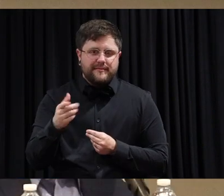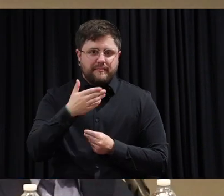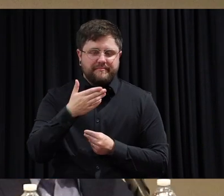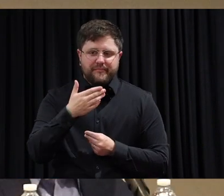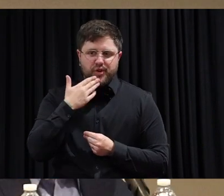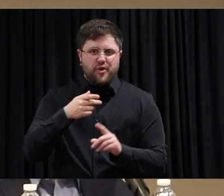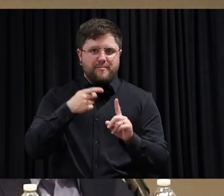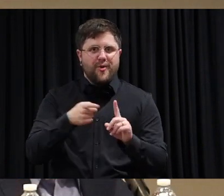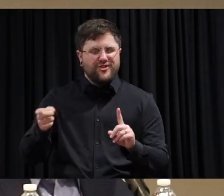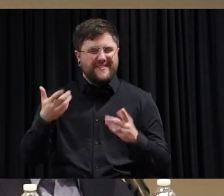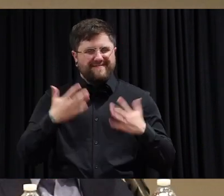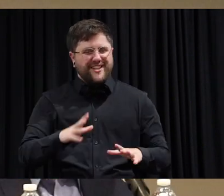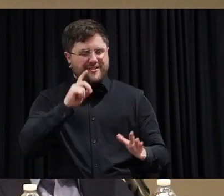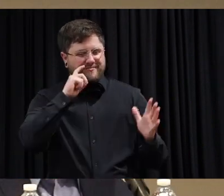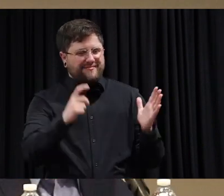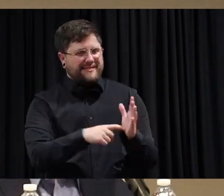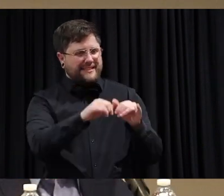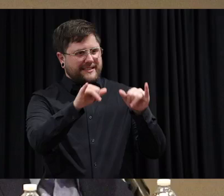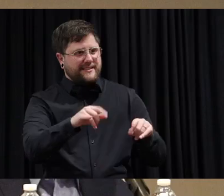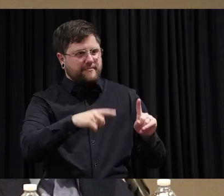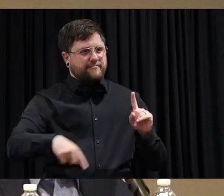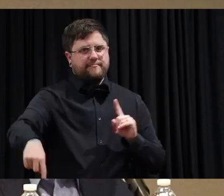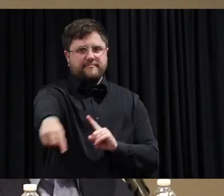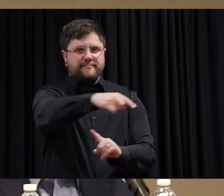the system, you know, 360 degrees. So.